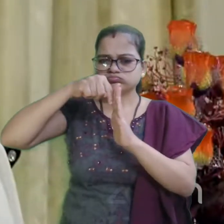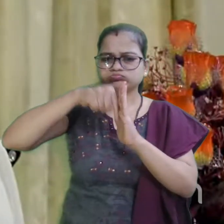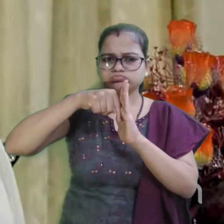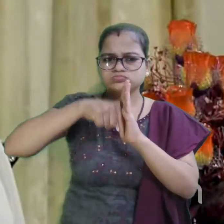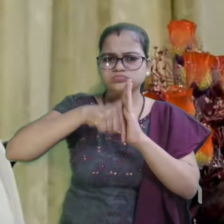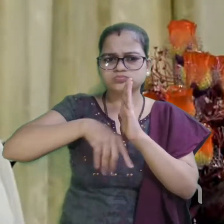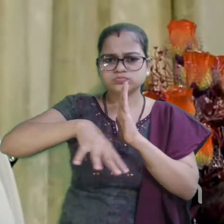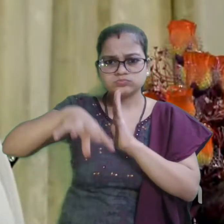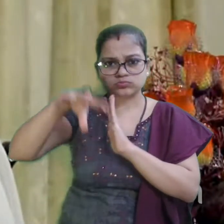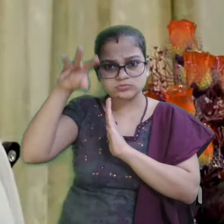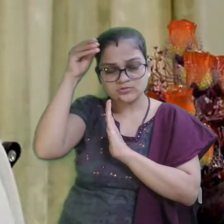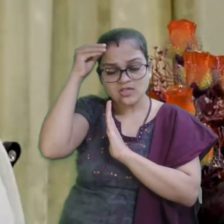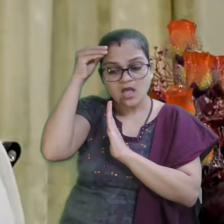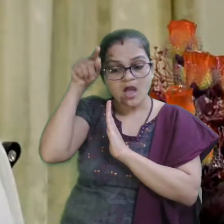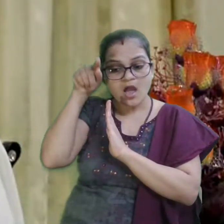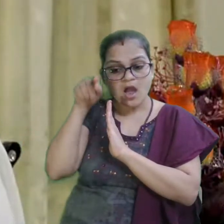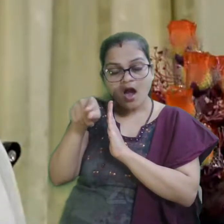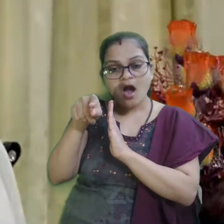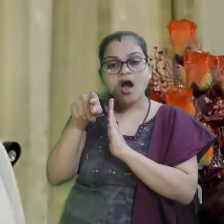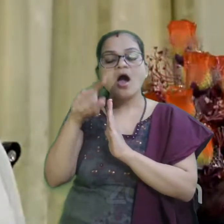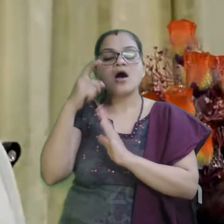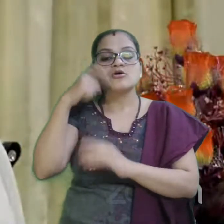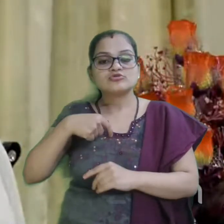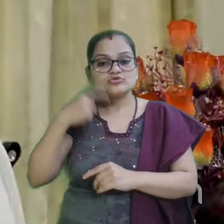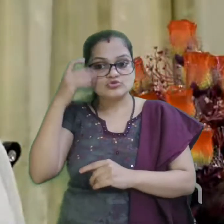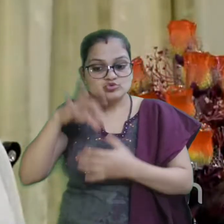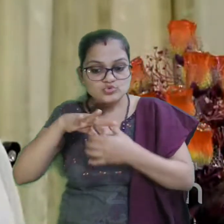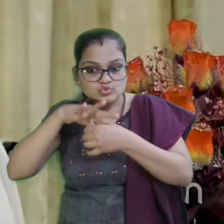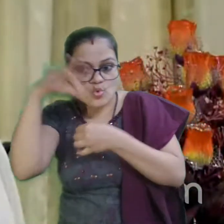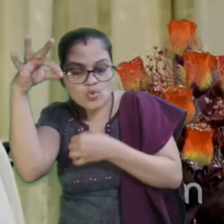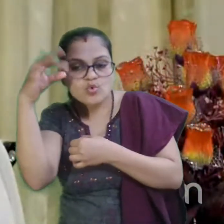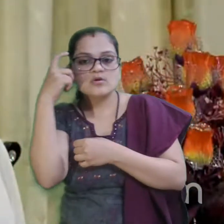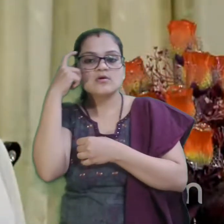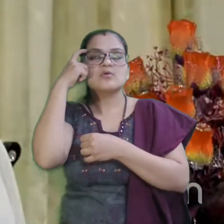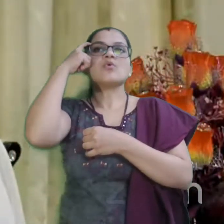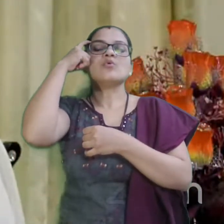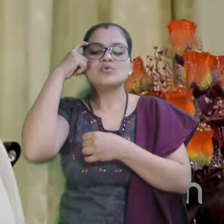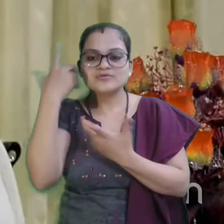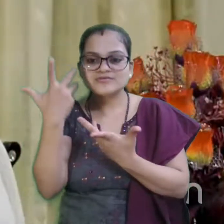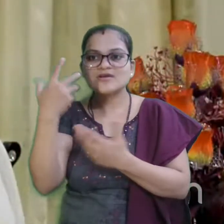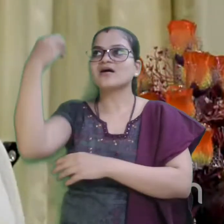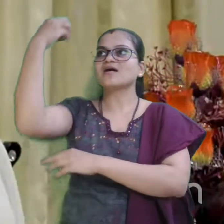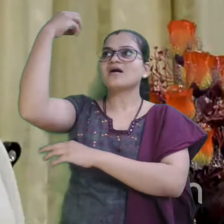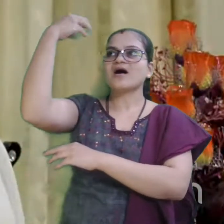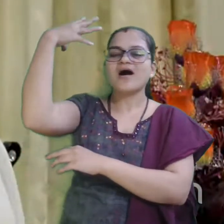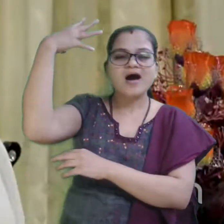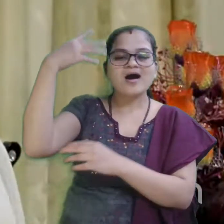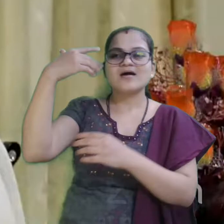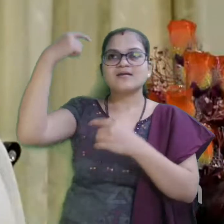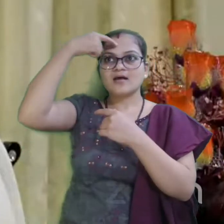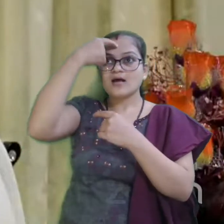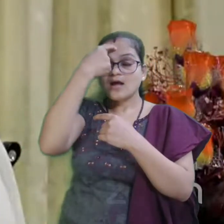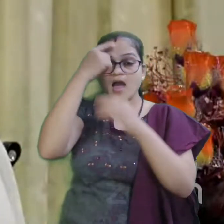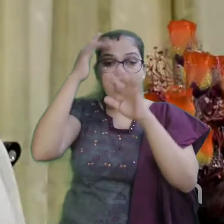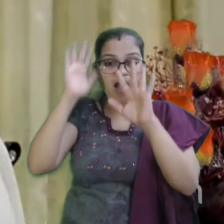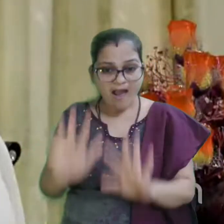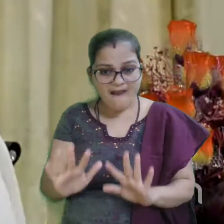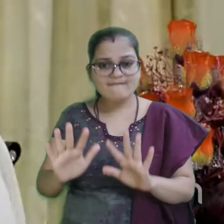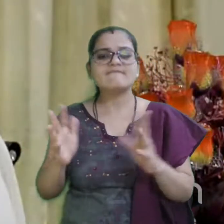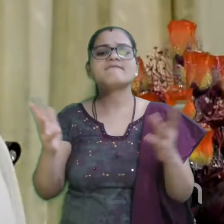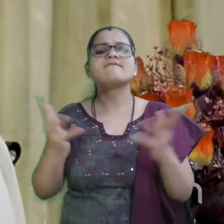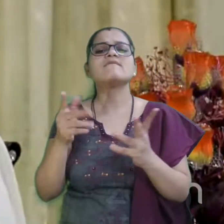we go into this course, we will be talking about the soul, the consciousness, the being of light, the Jyoti, the